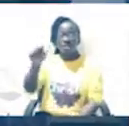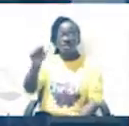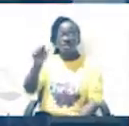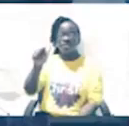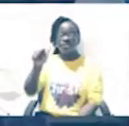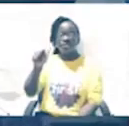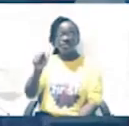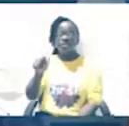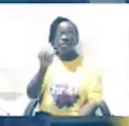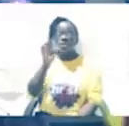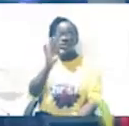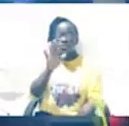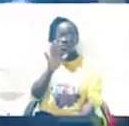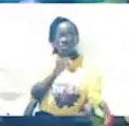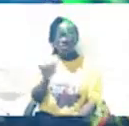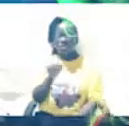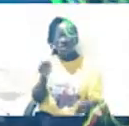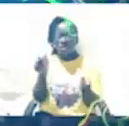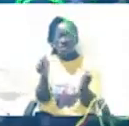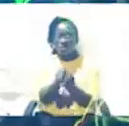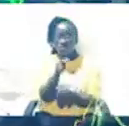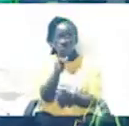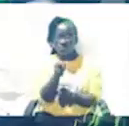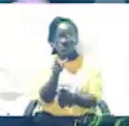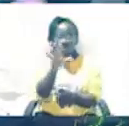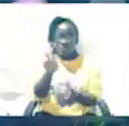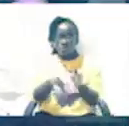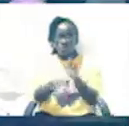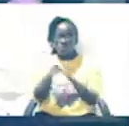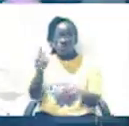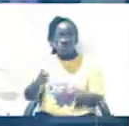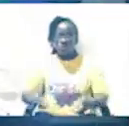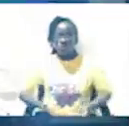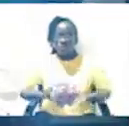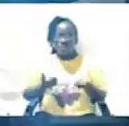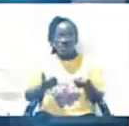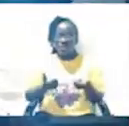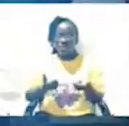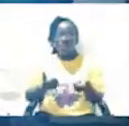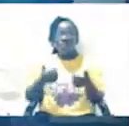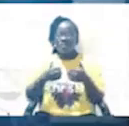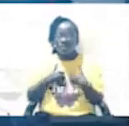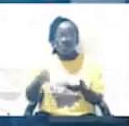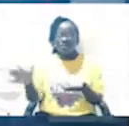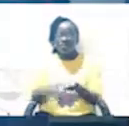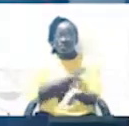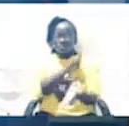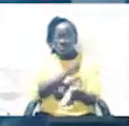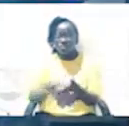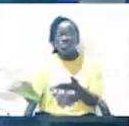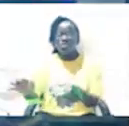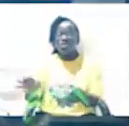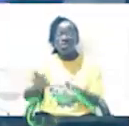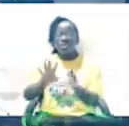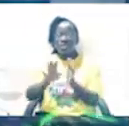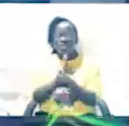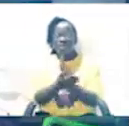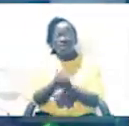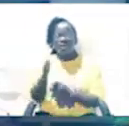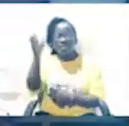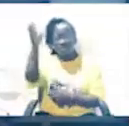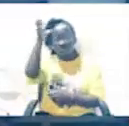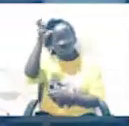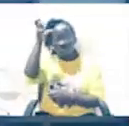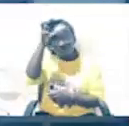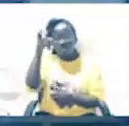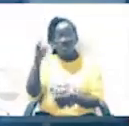some asino. You used to go to church and pray and fast. Now Taqua, sorry, actually come on pie. But you do not